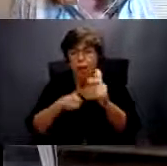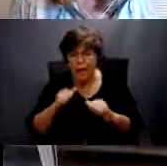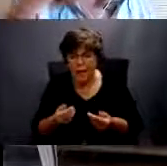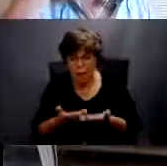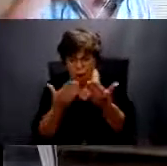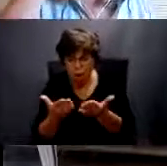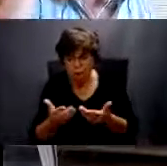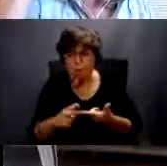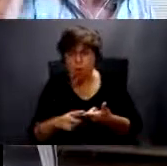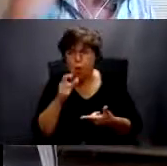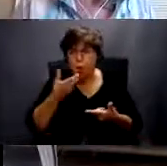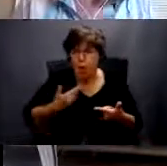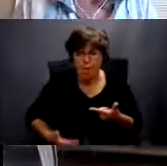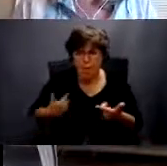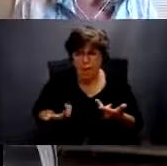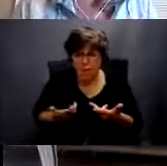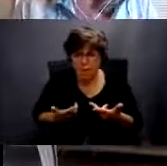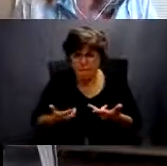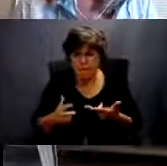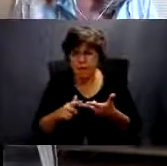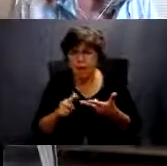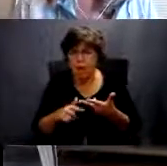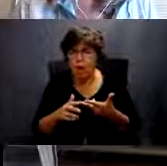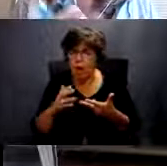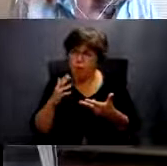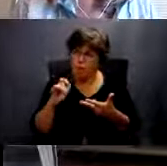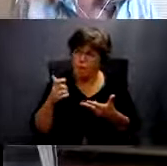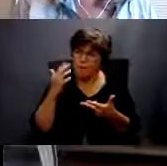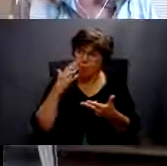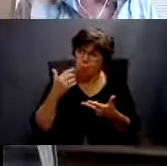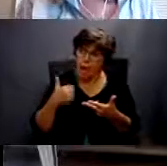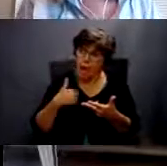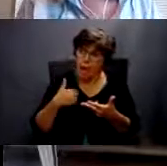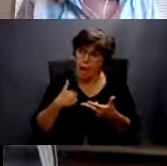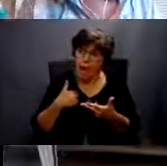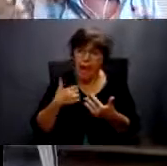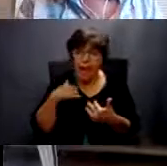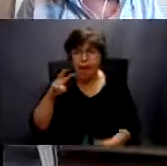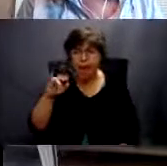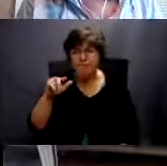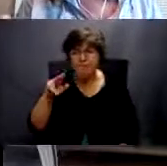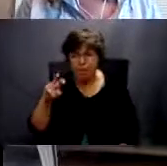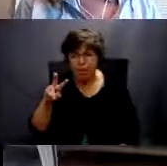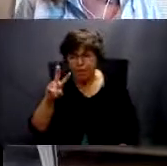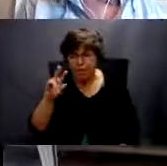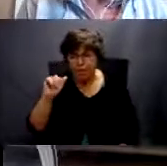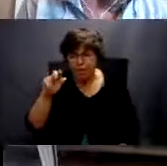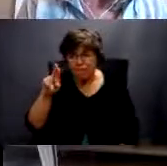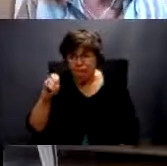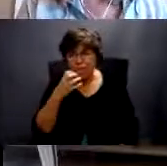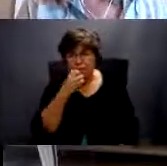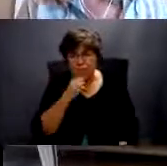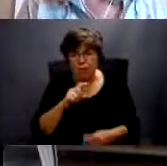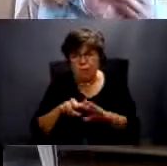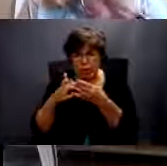I am, and knowing that I bring value to organizations,